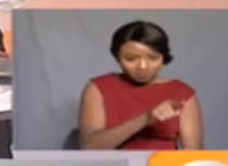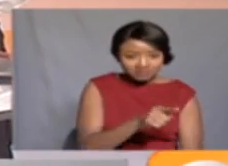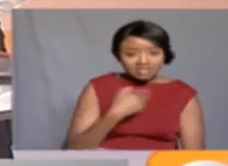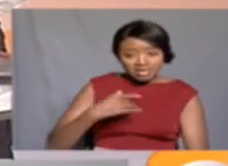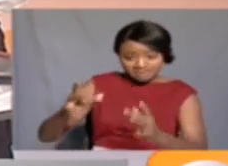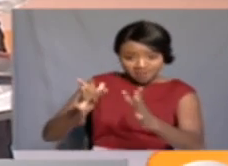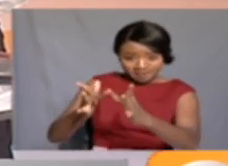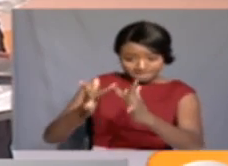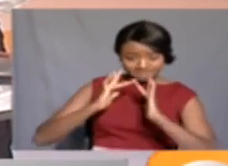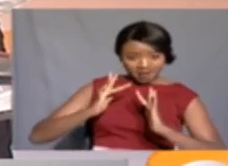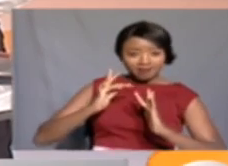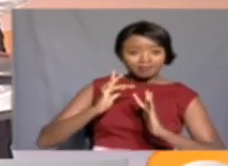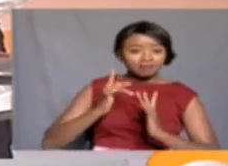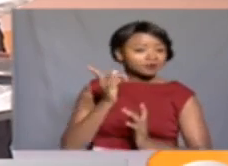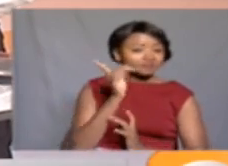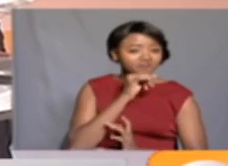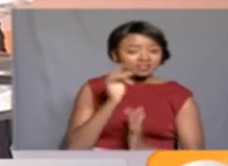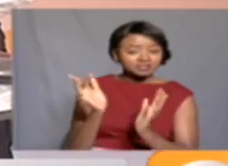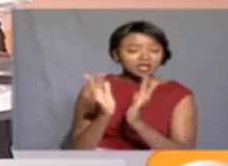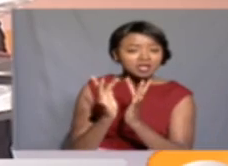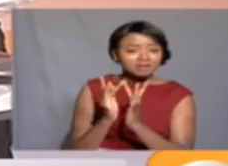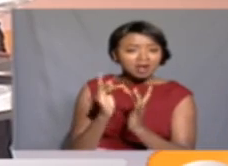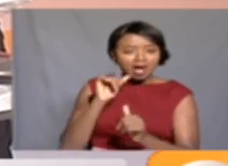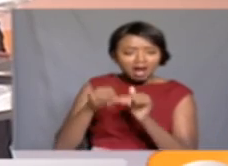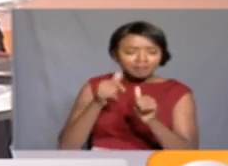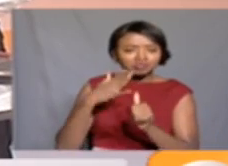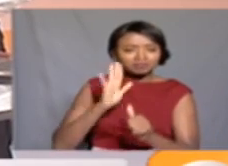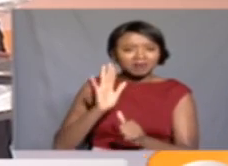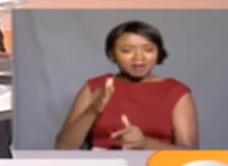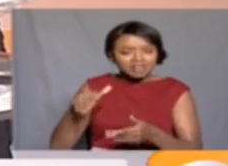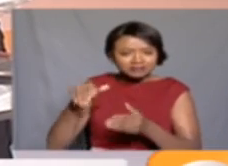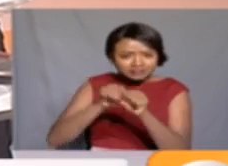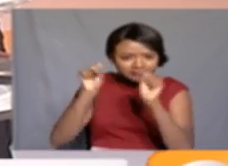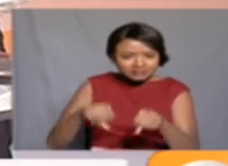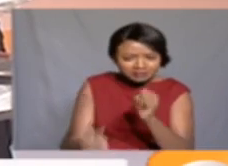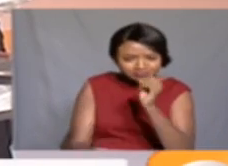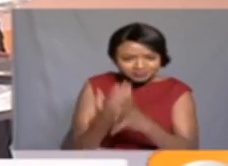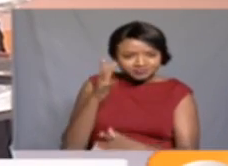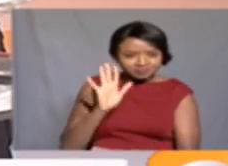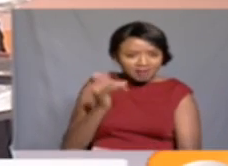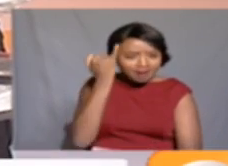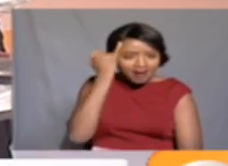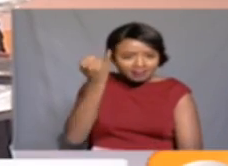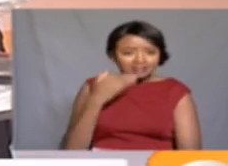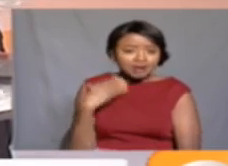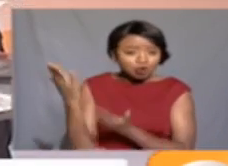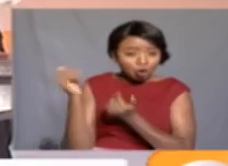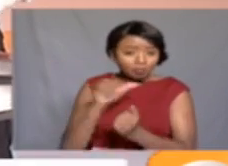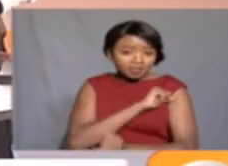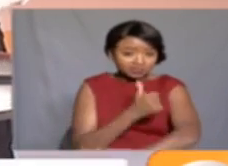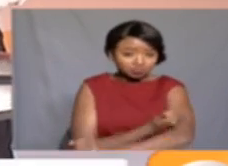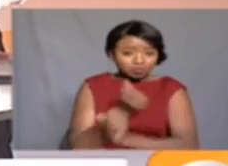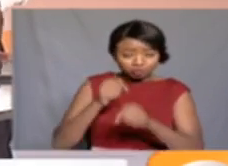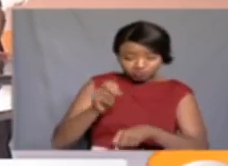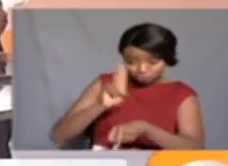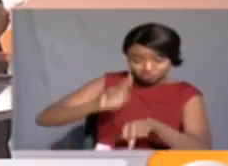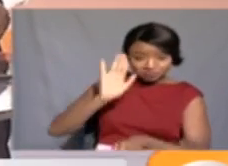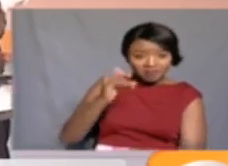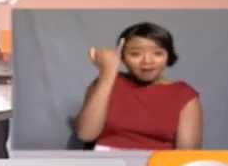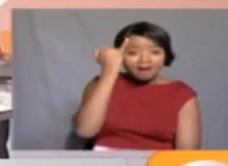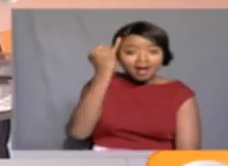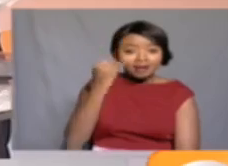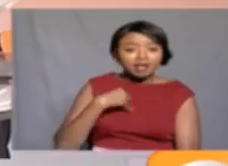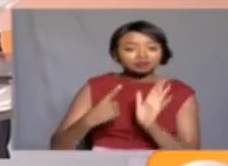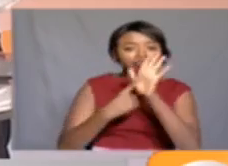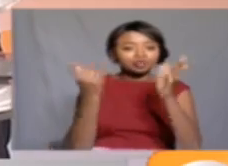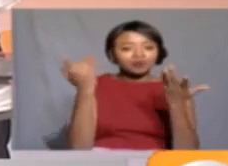via email about a detection system he has invented and hopes that authorities can make use of it. Mm. Well, he